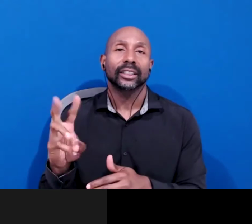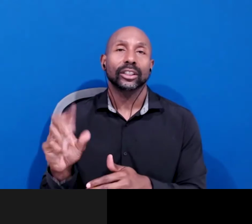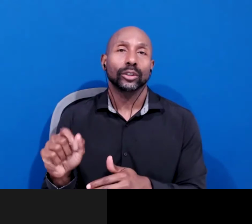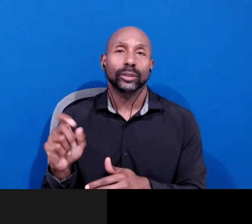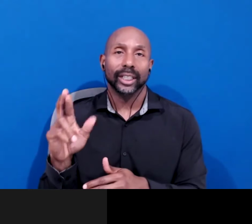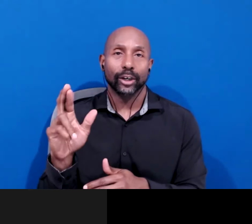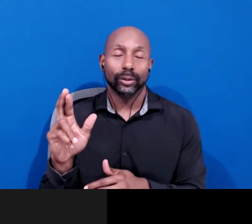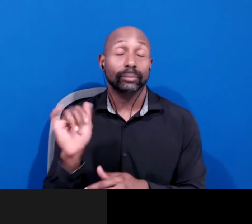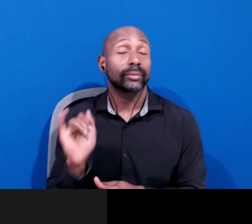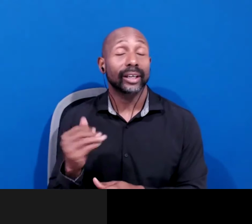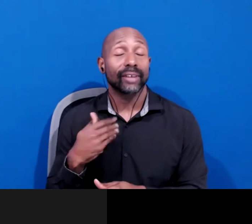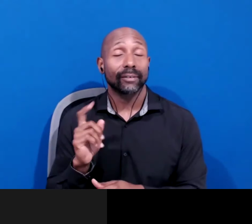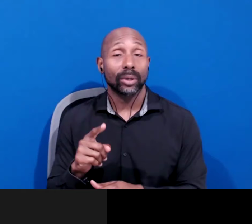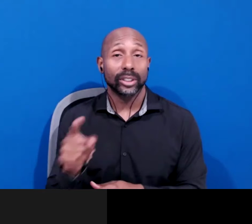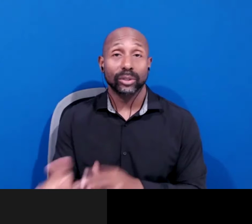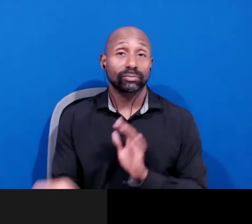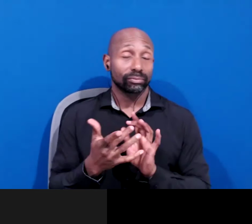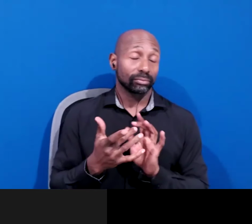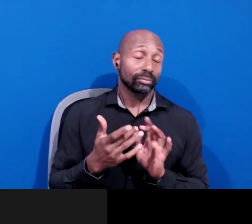out to Justin or myself,